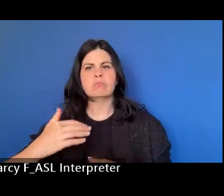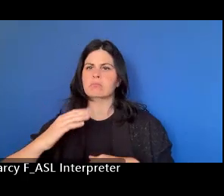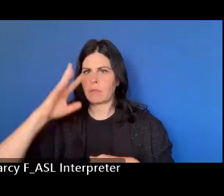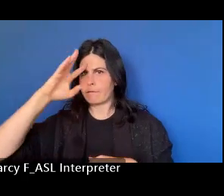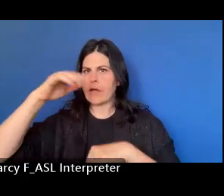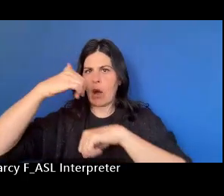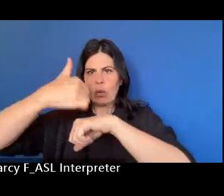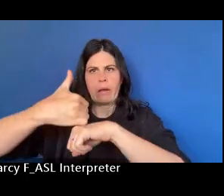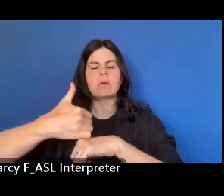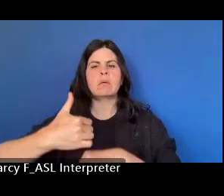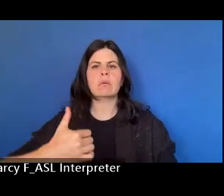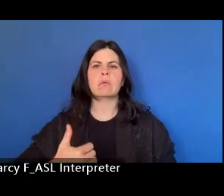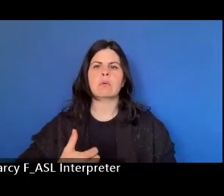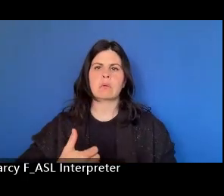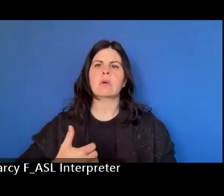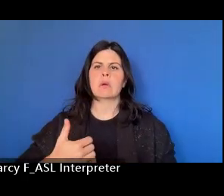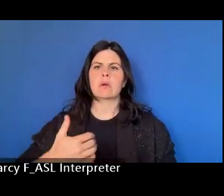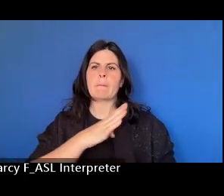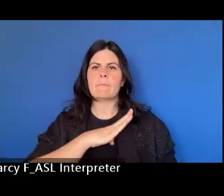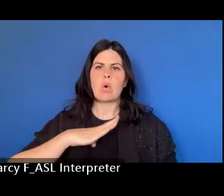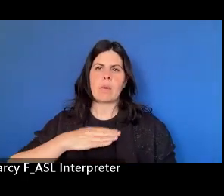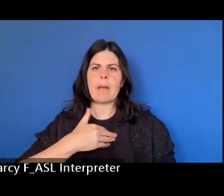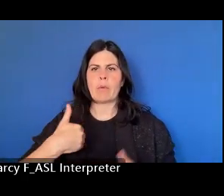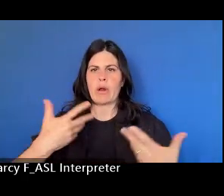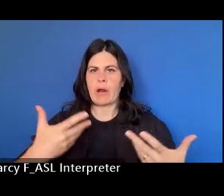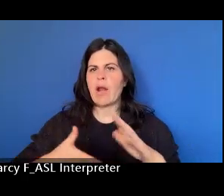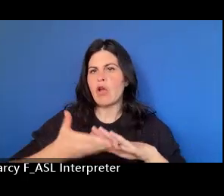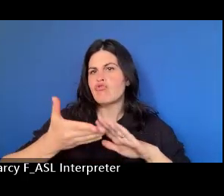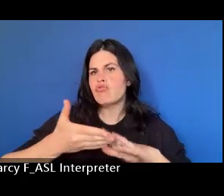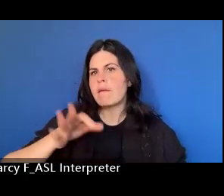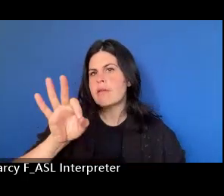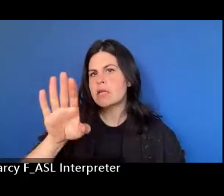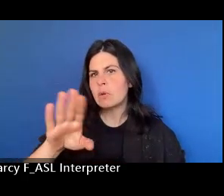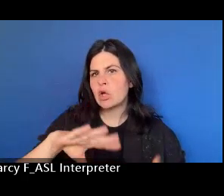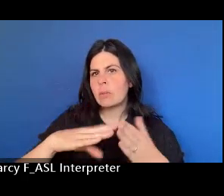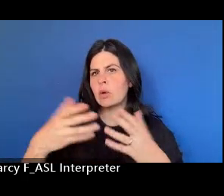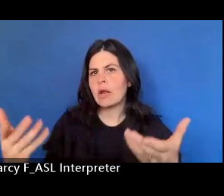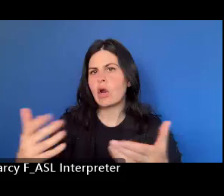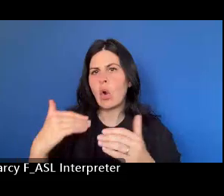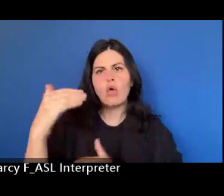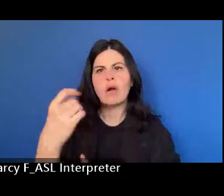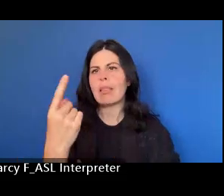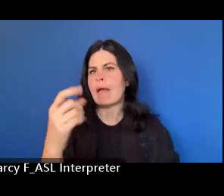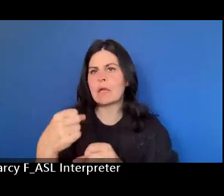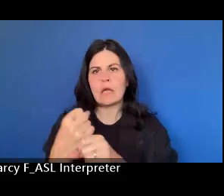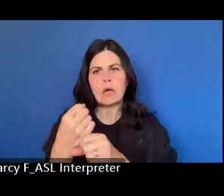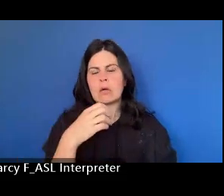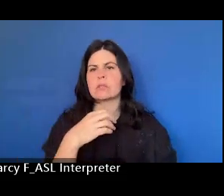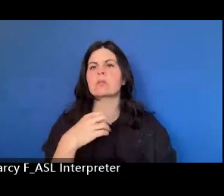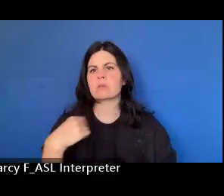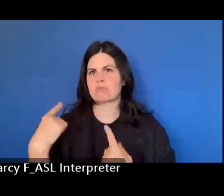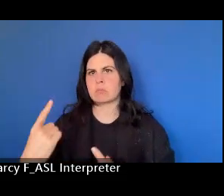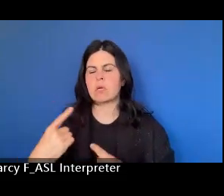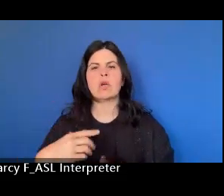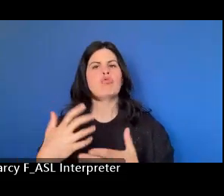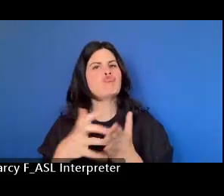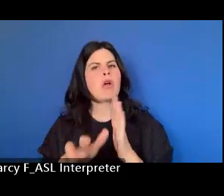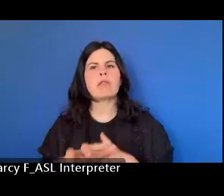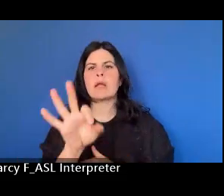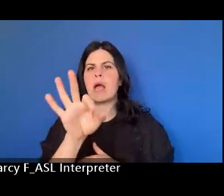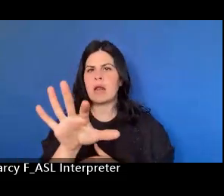as I run the Facebook community here, which is over 11 years old. And we have roughly 95% of our